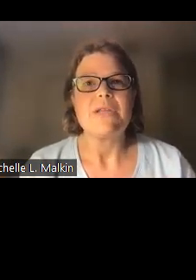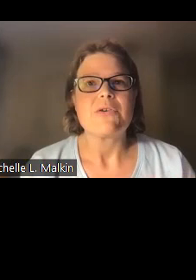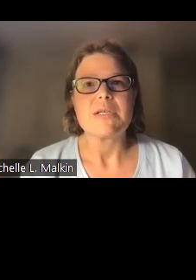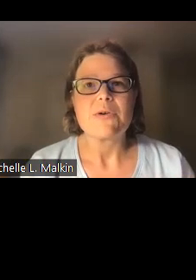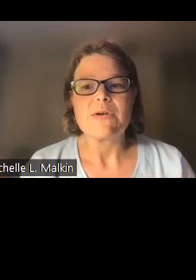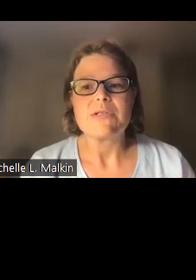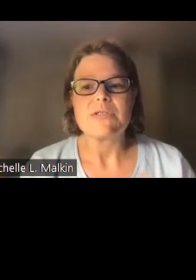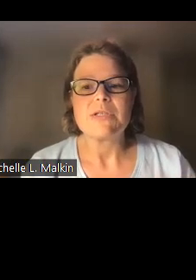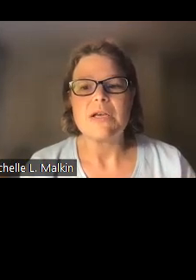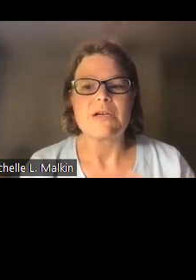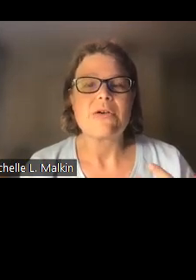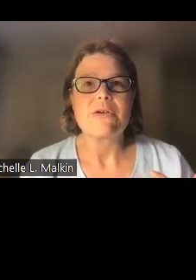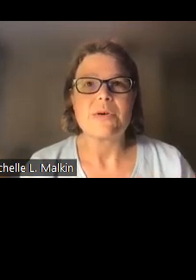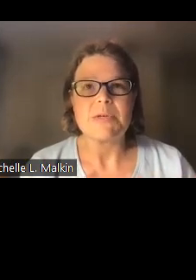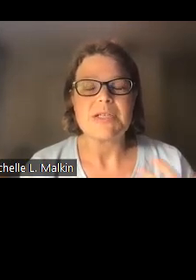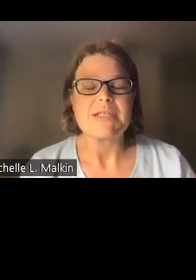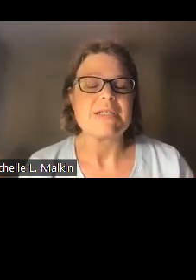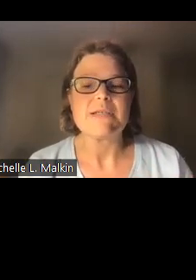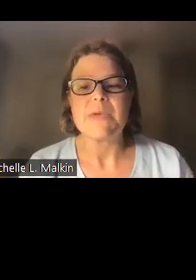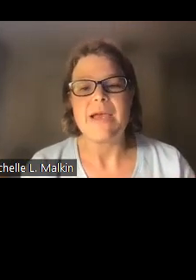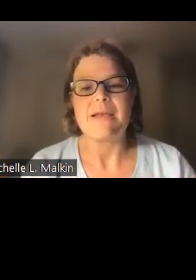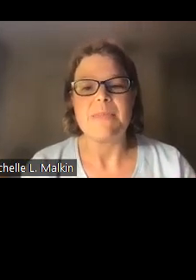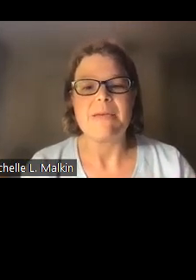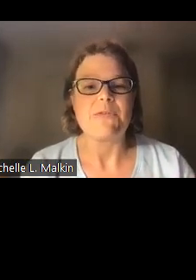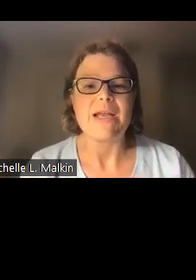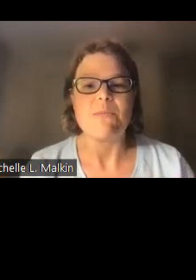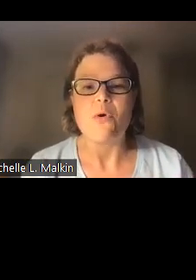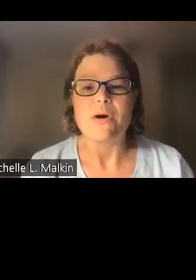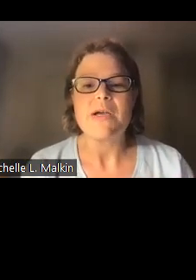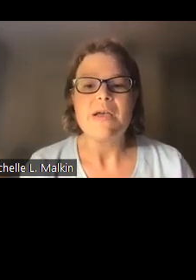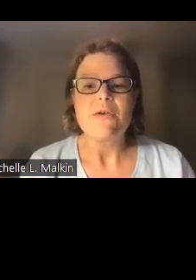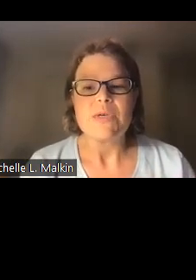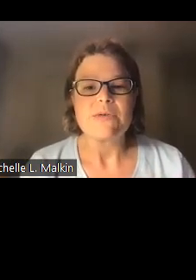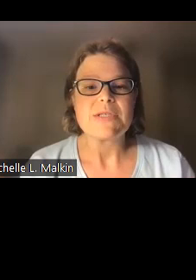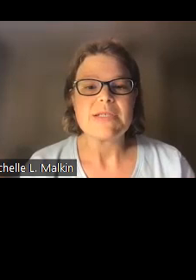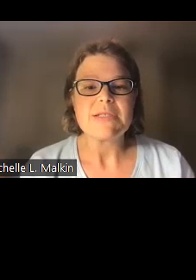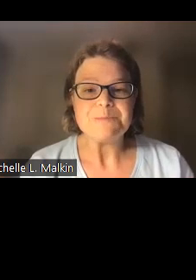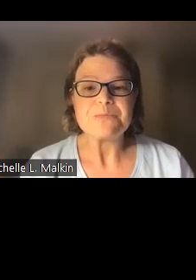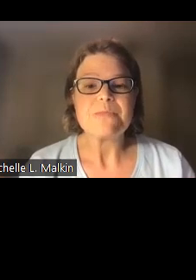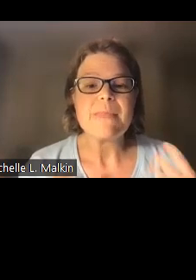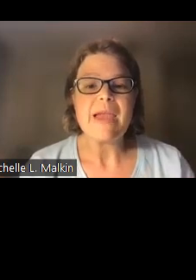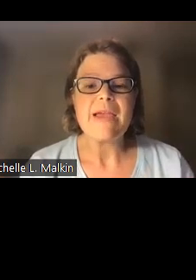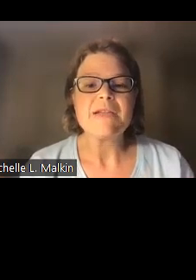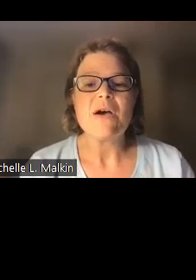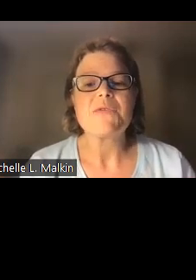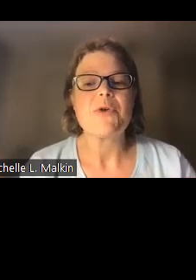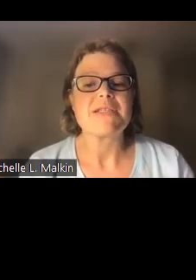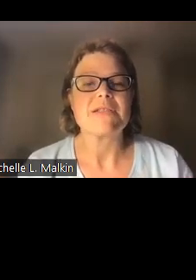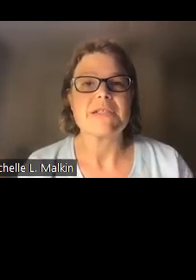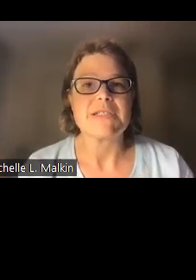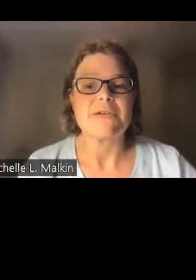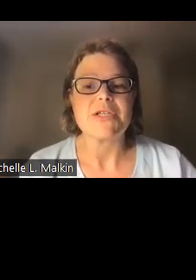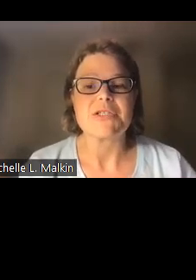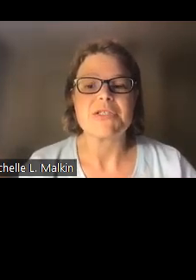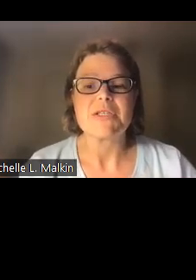how the criminal justice system can be providing more resources and offer